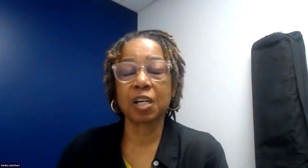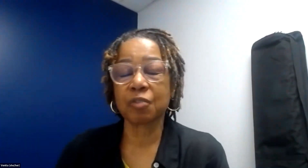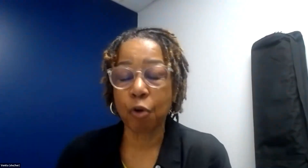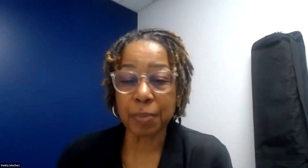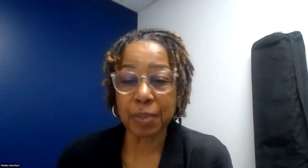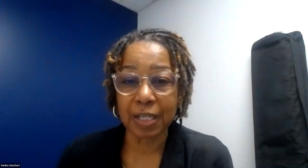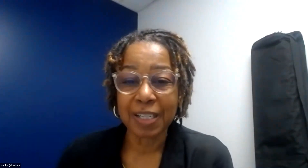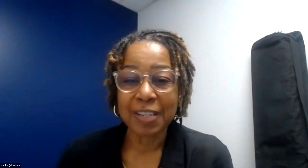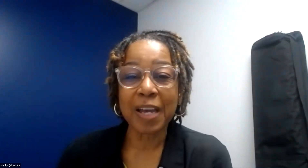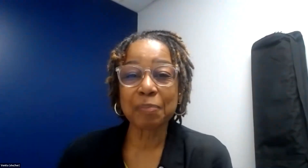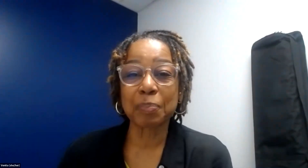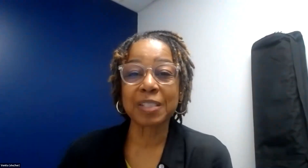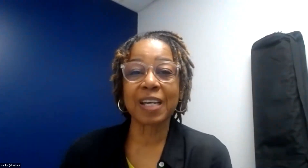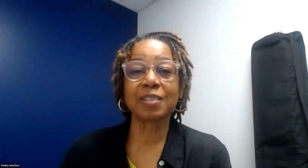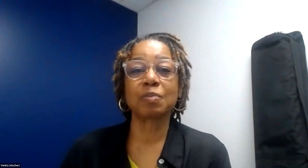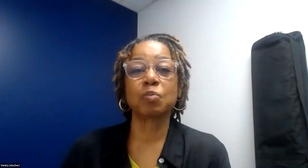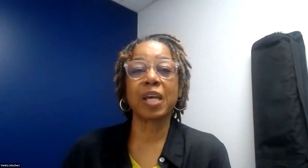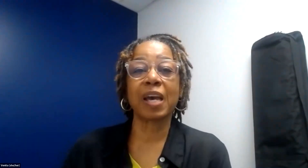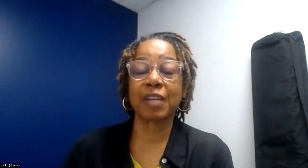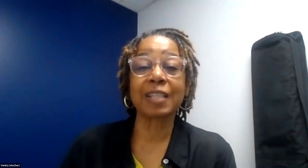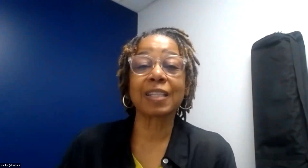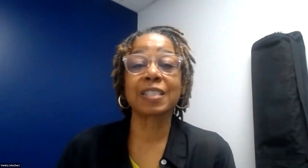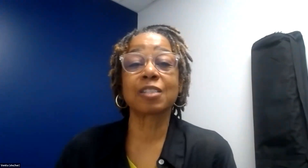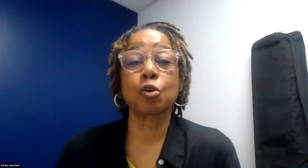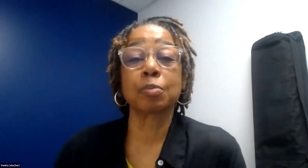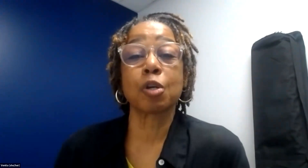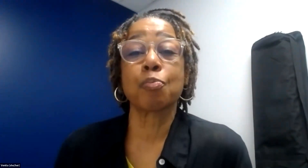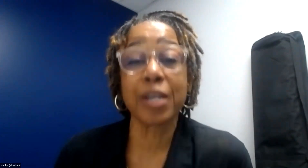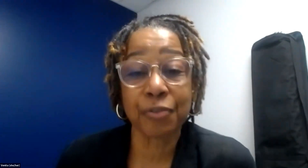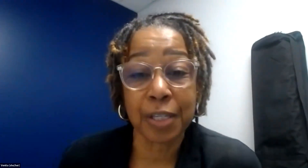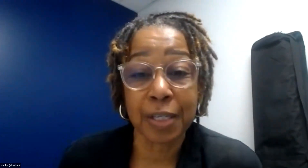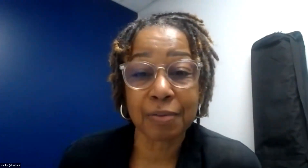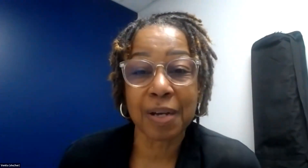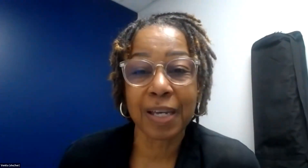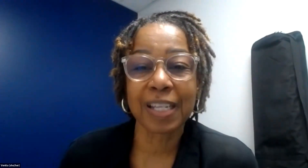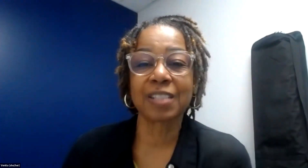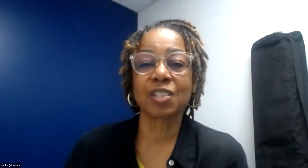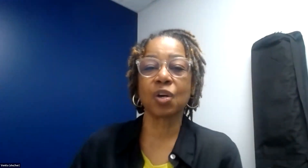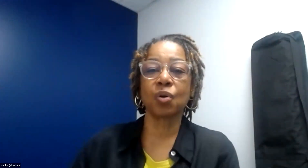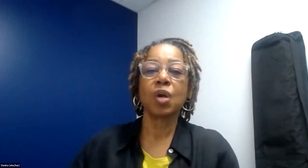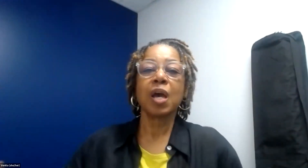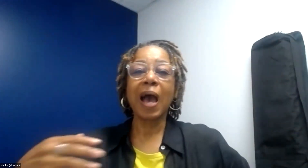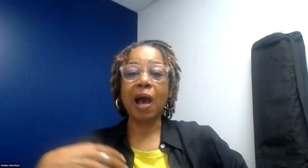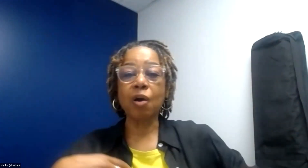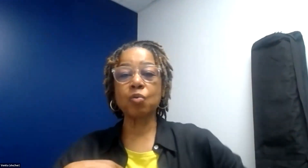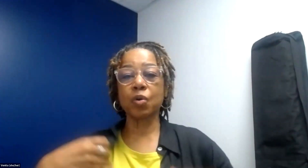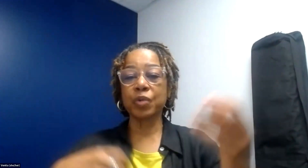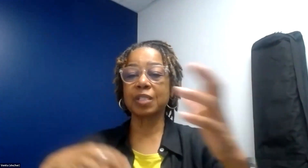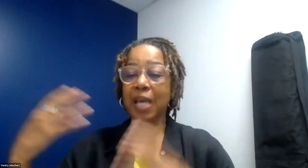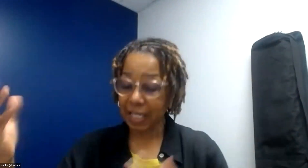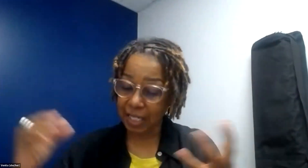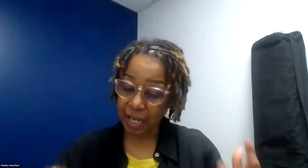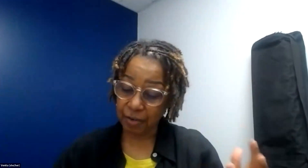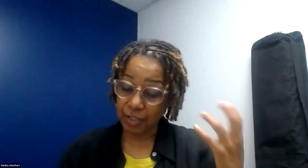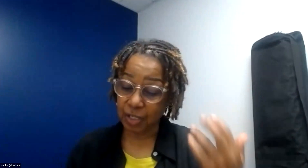find formula, right? But yet we have guidelines that told them don't breastfeed, right? And so how were